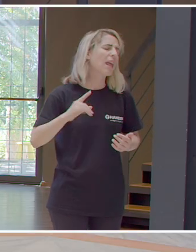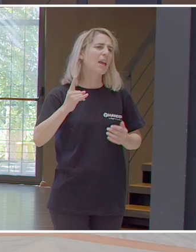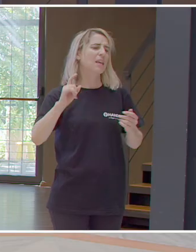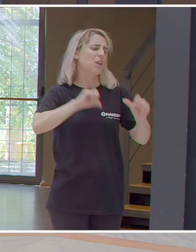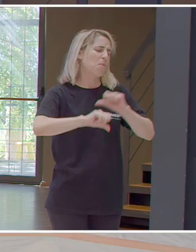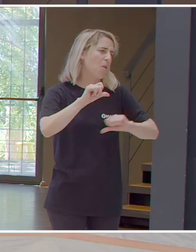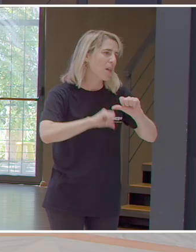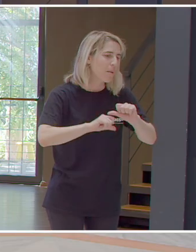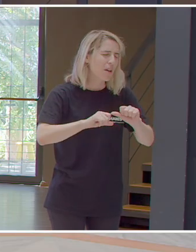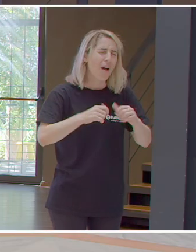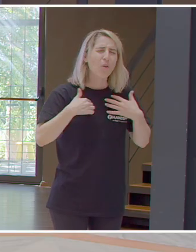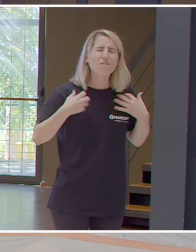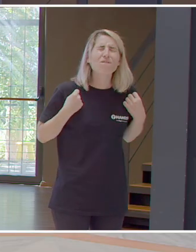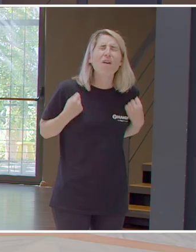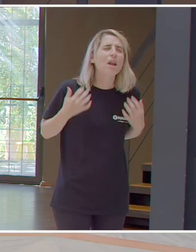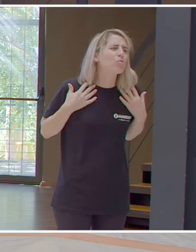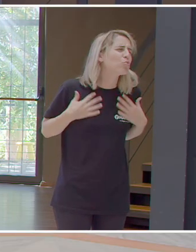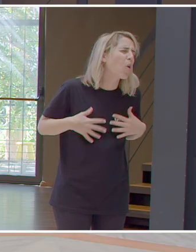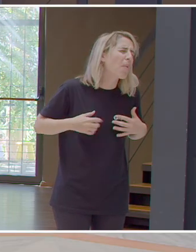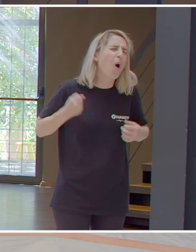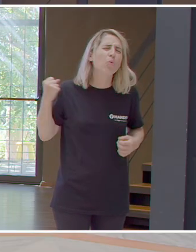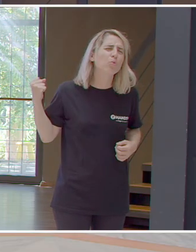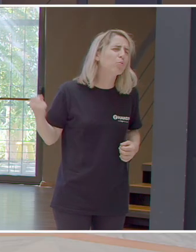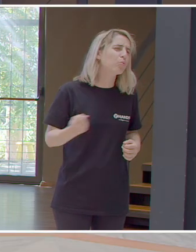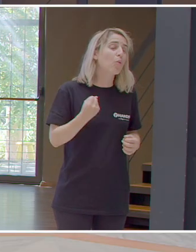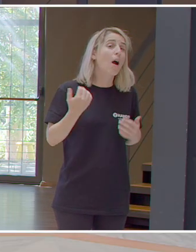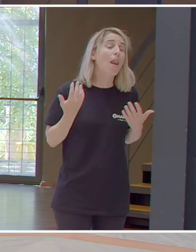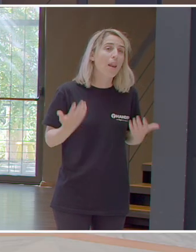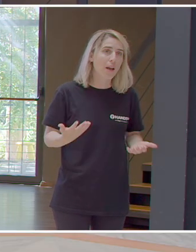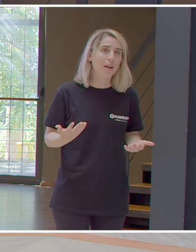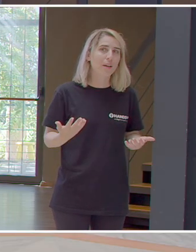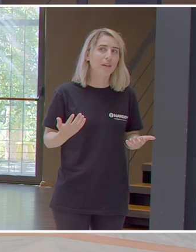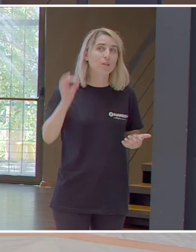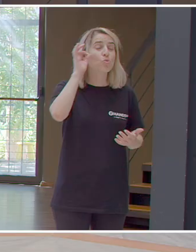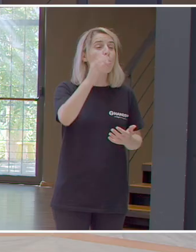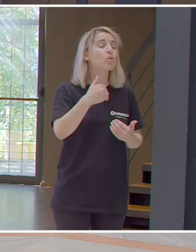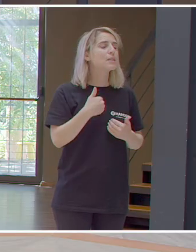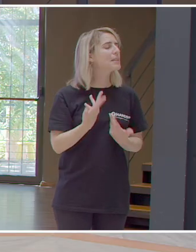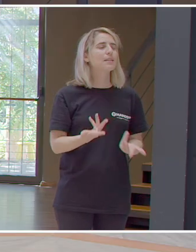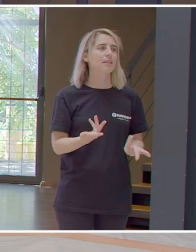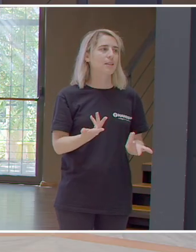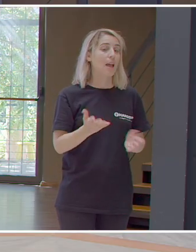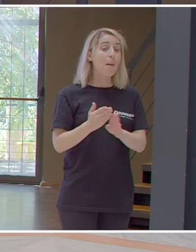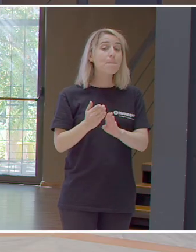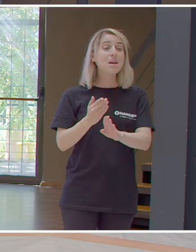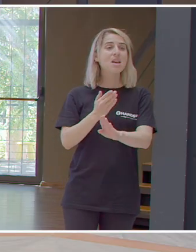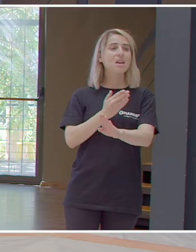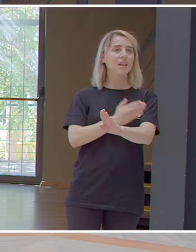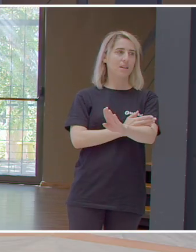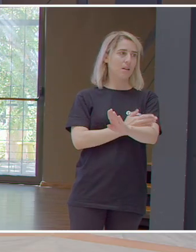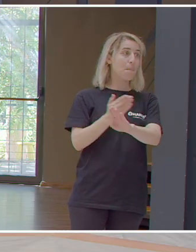chemotherapy. It's very harsh on the body. But yeah, my point is, let's go in before that